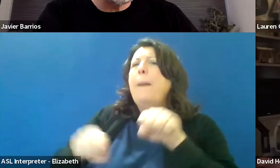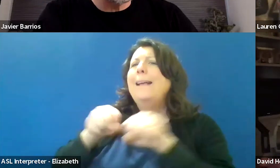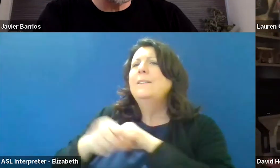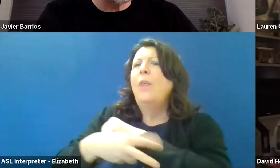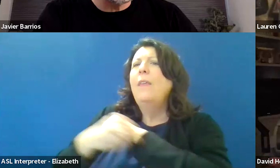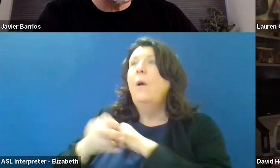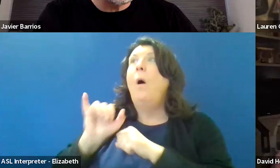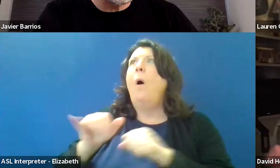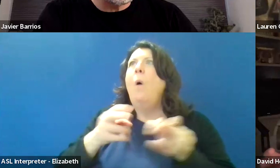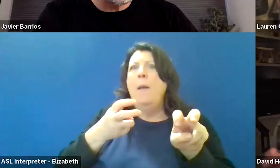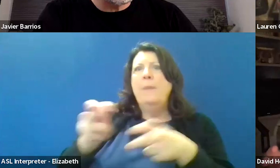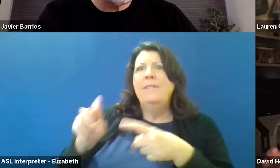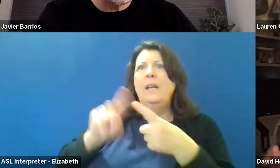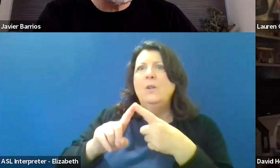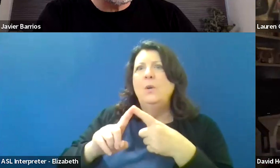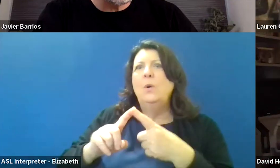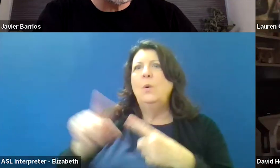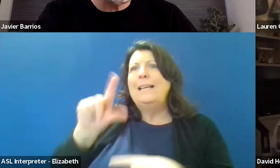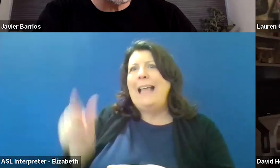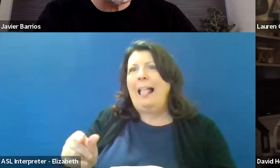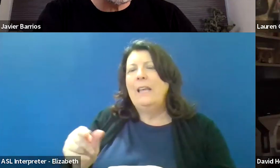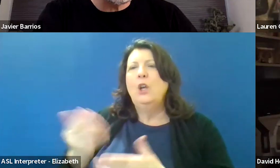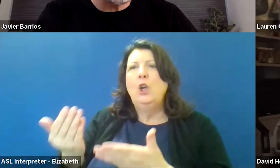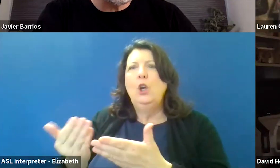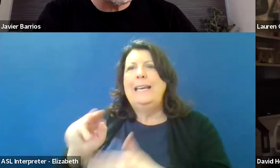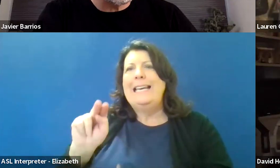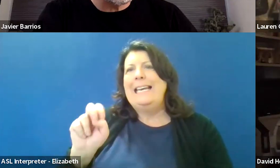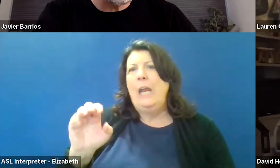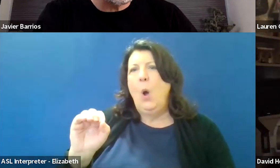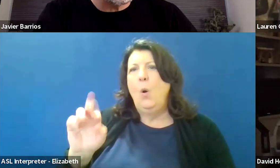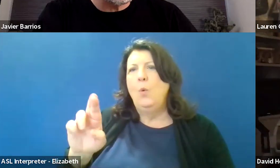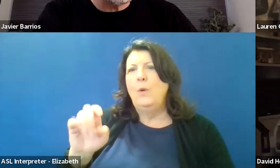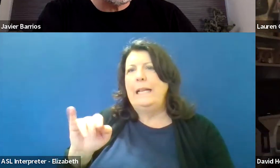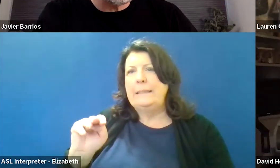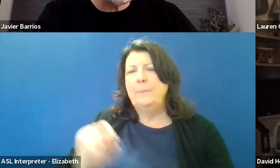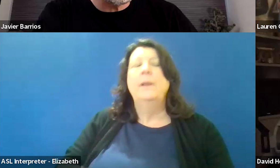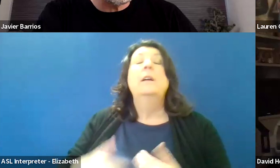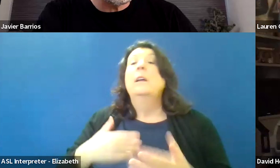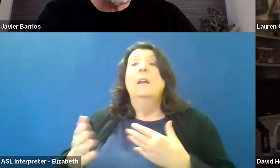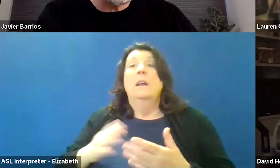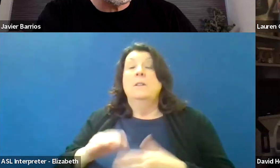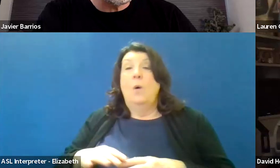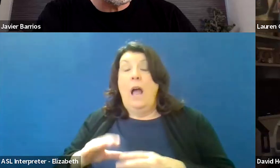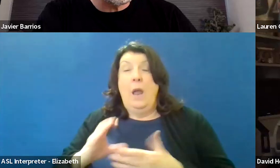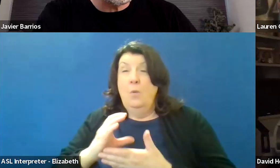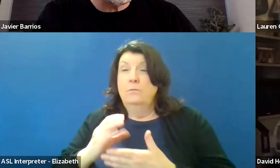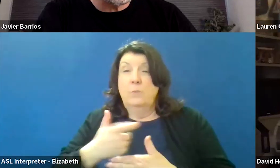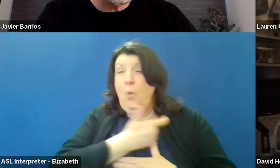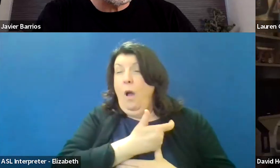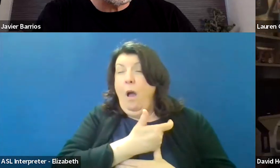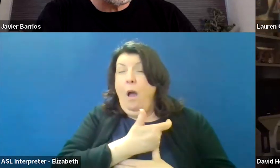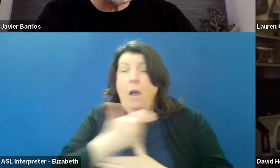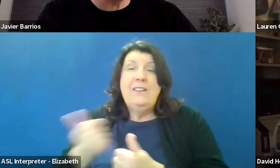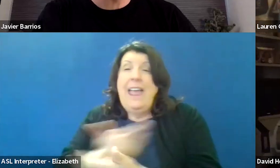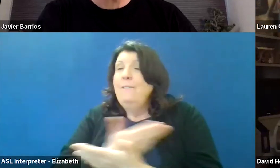Italian neorealism. So in order to write this movie, I pretty much watched everything I could find in the 70s, including the kind of mediocre